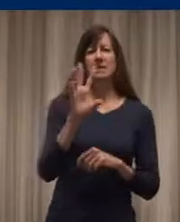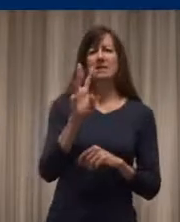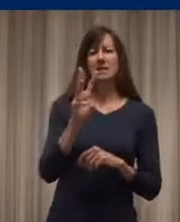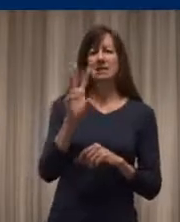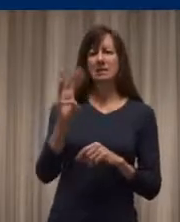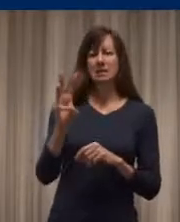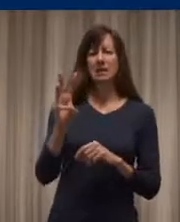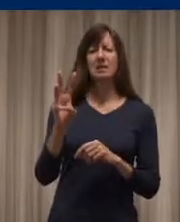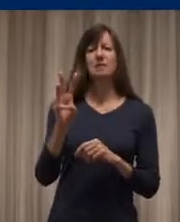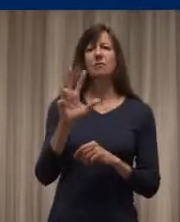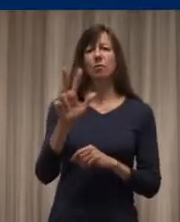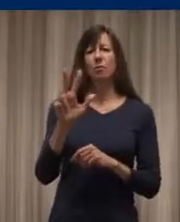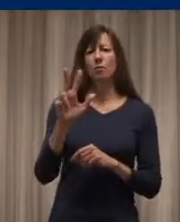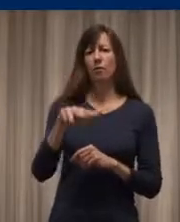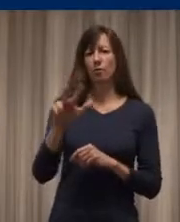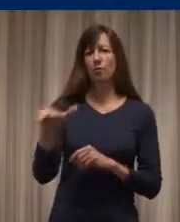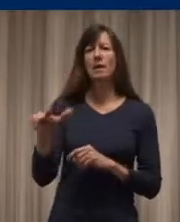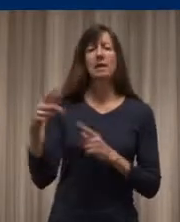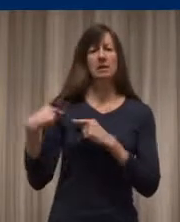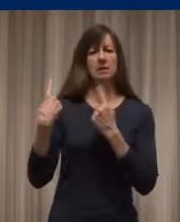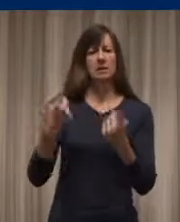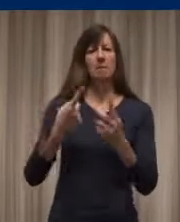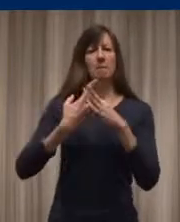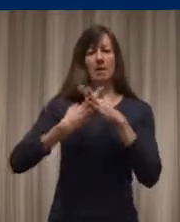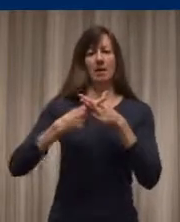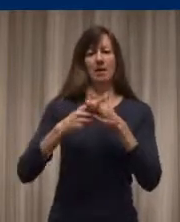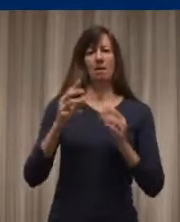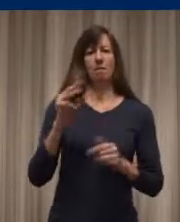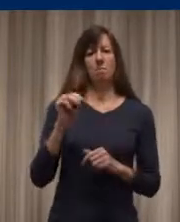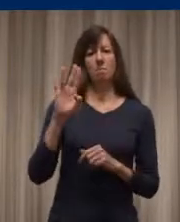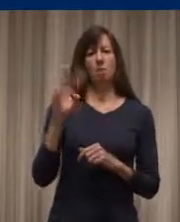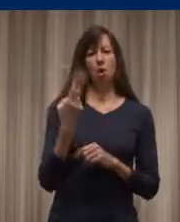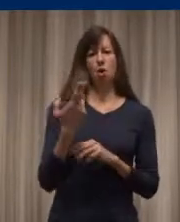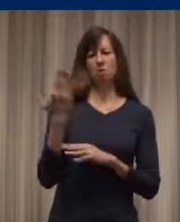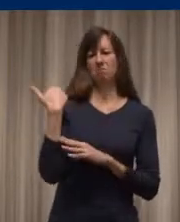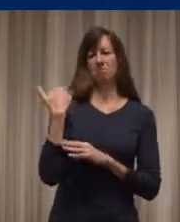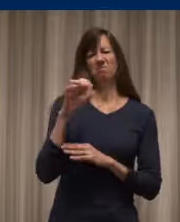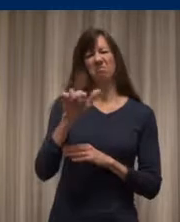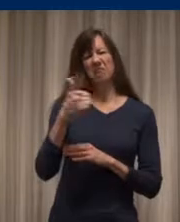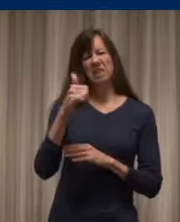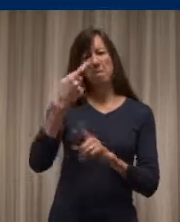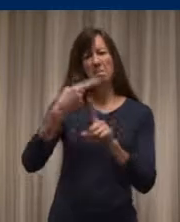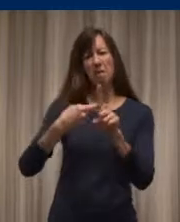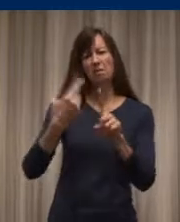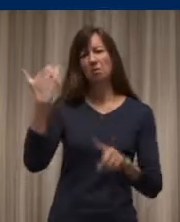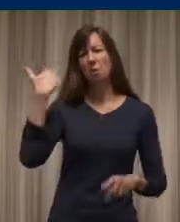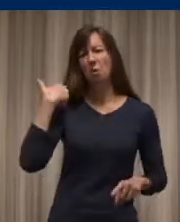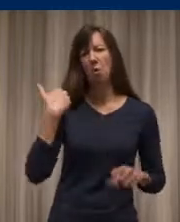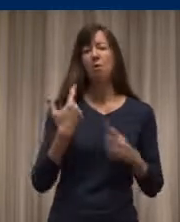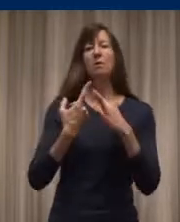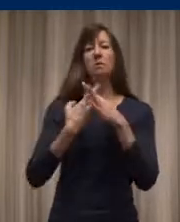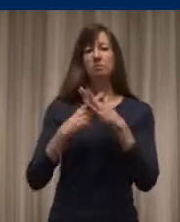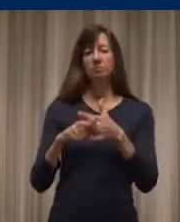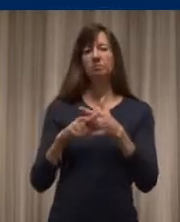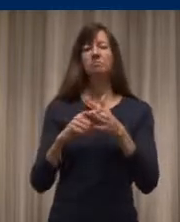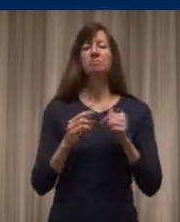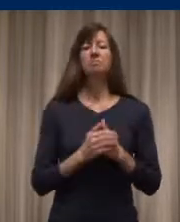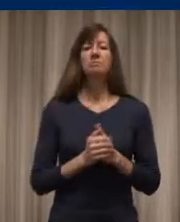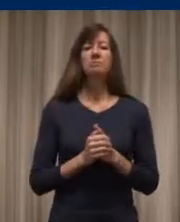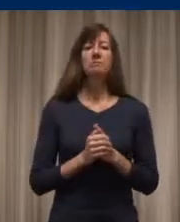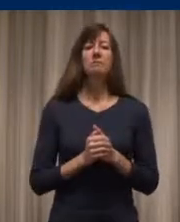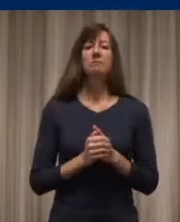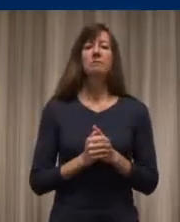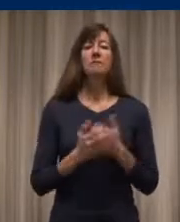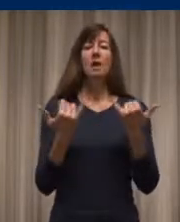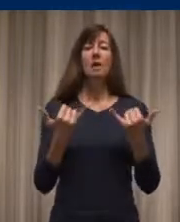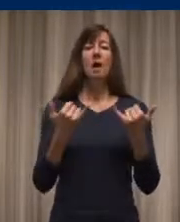6,633 since the beginning of the pandemic, about 10 months ago. We have now crossed another threshold on testing and